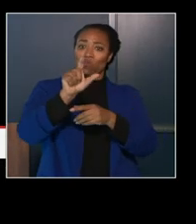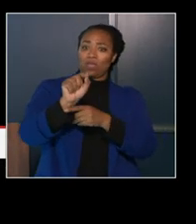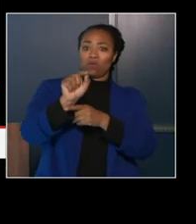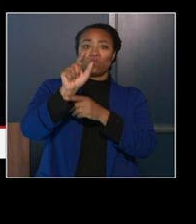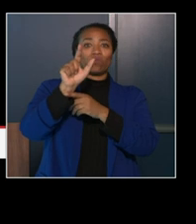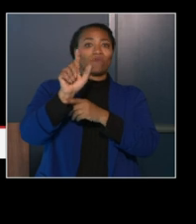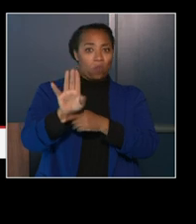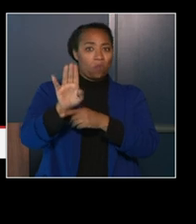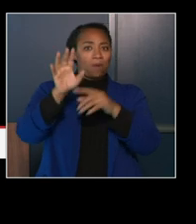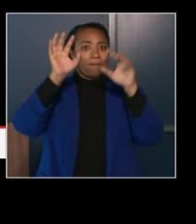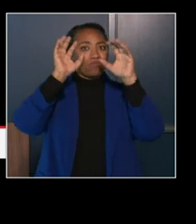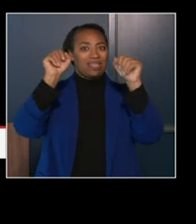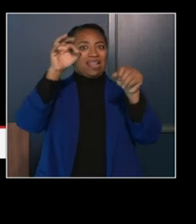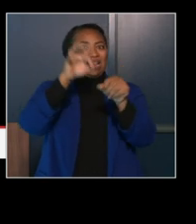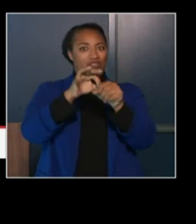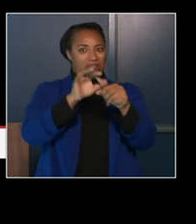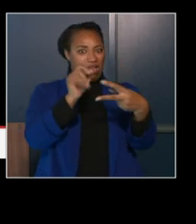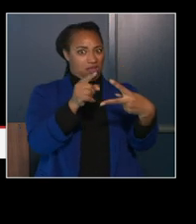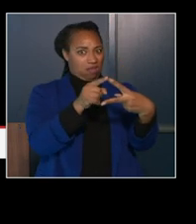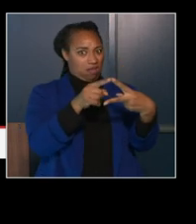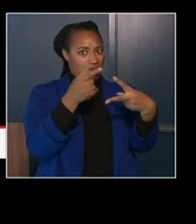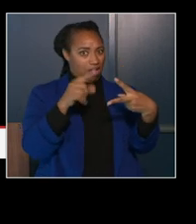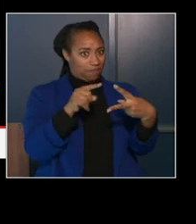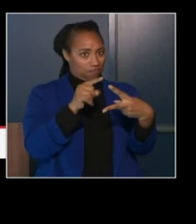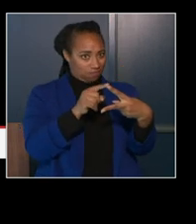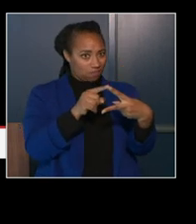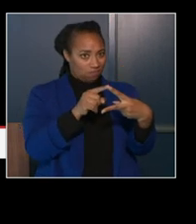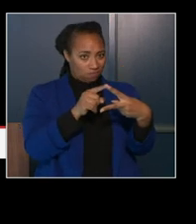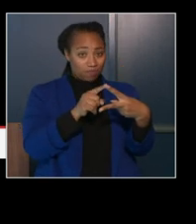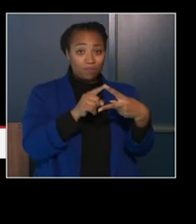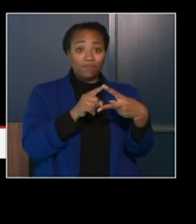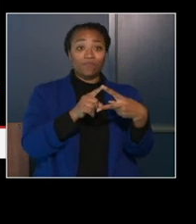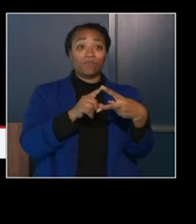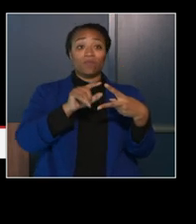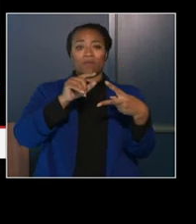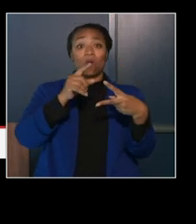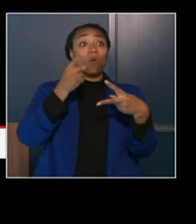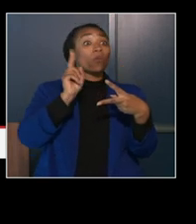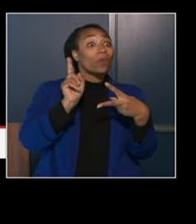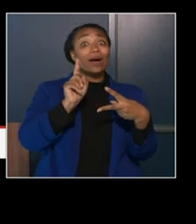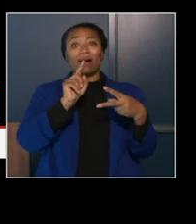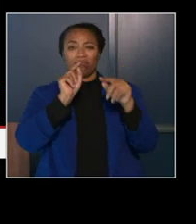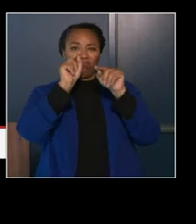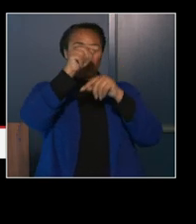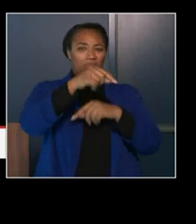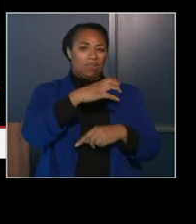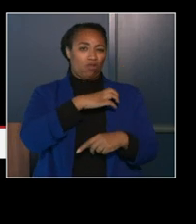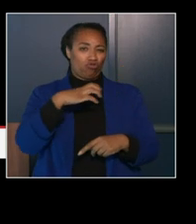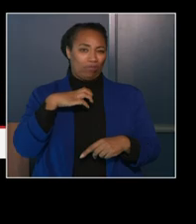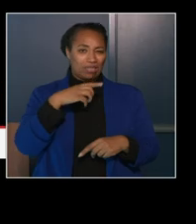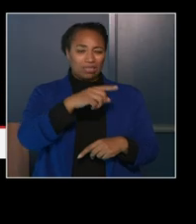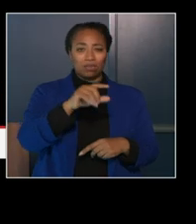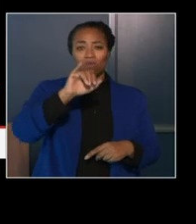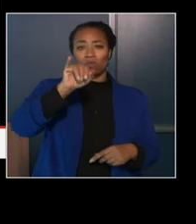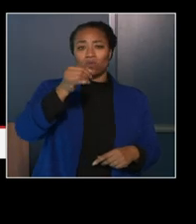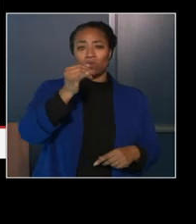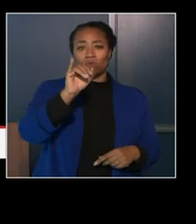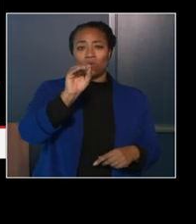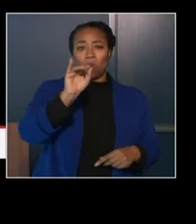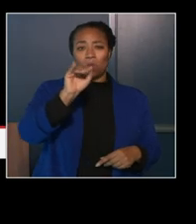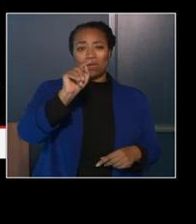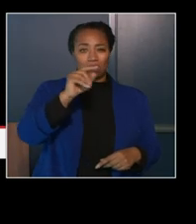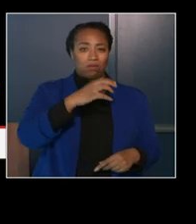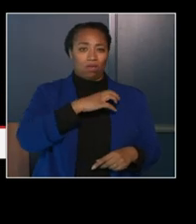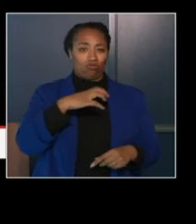occur during the joint session of Congress tomorrow. And the state funeral for President Jimmy Carter will